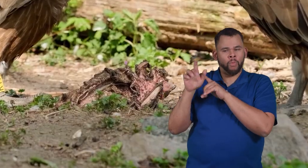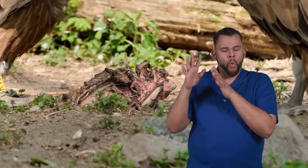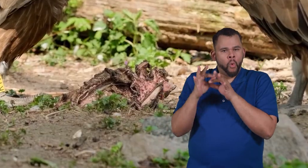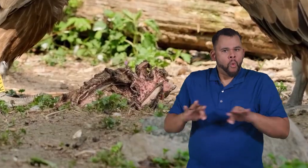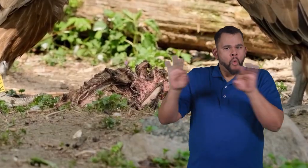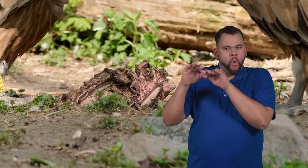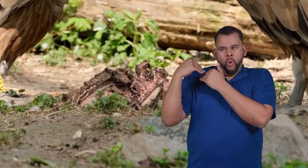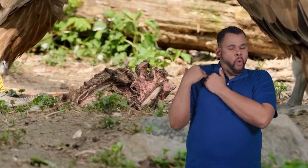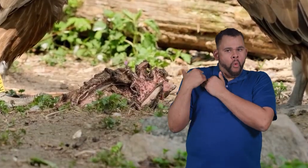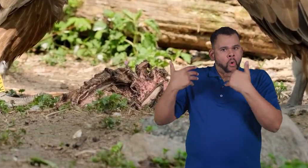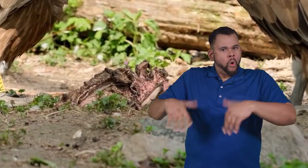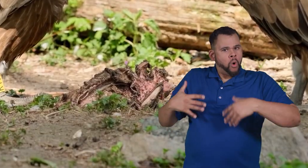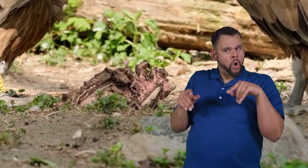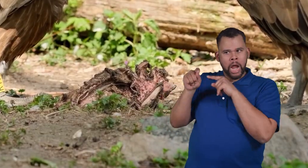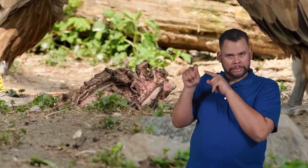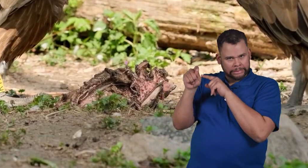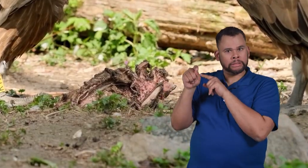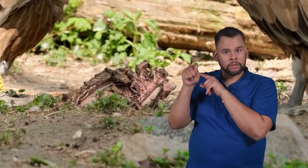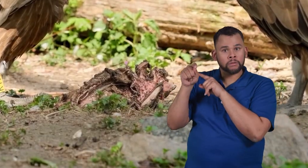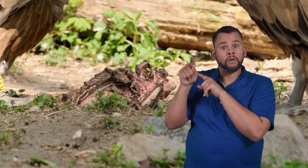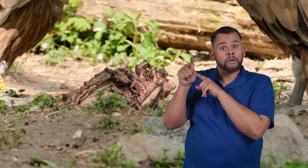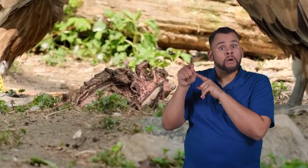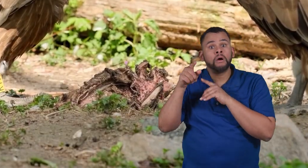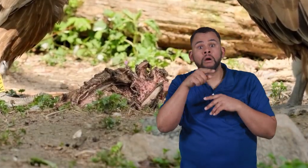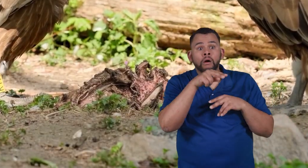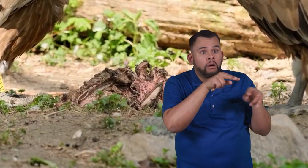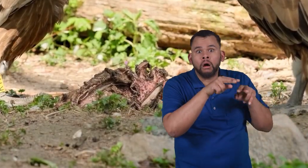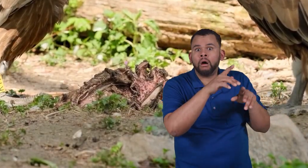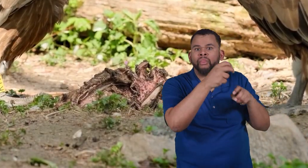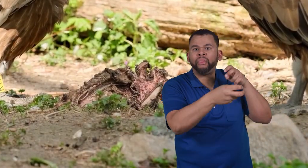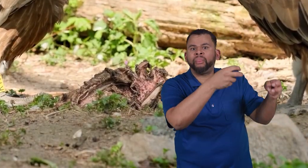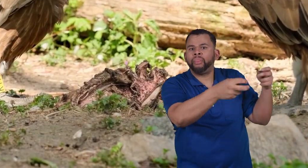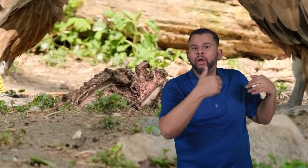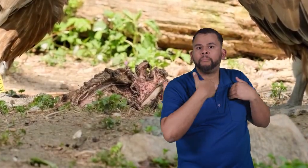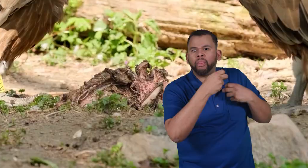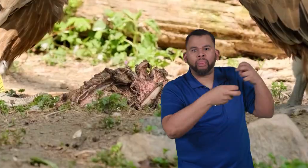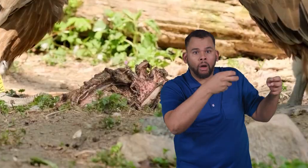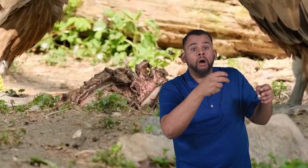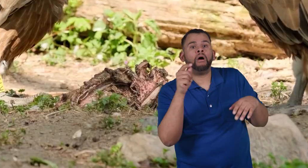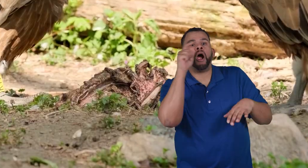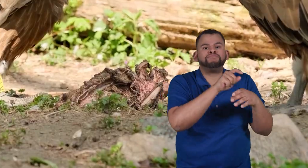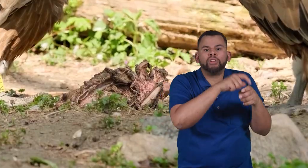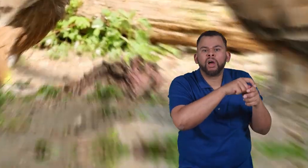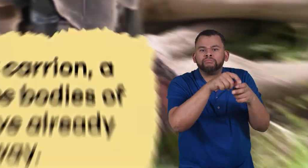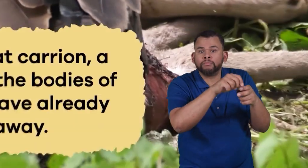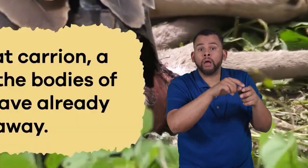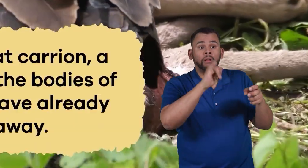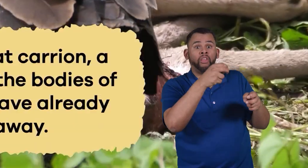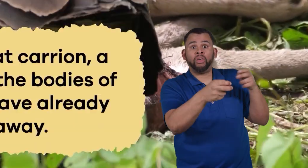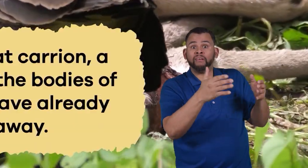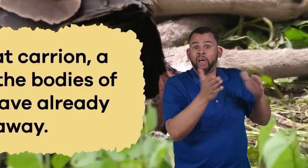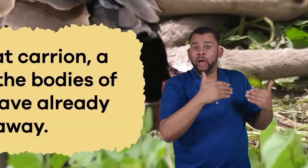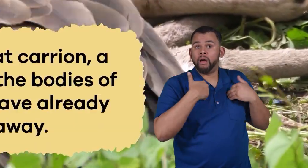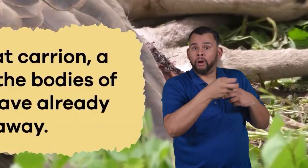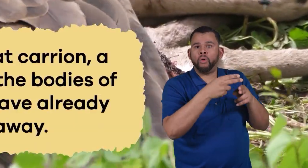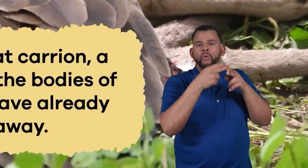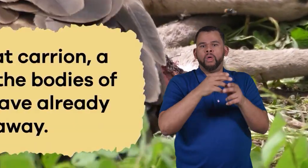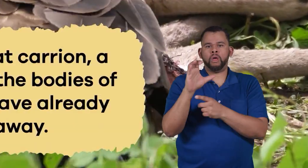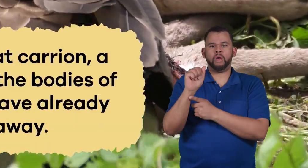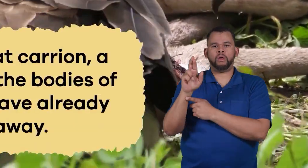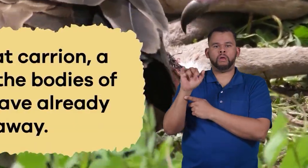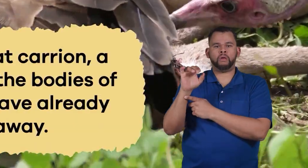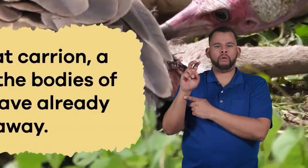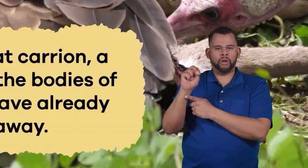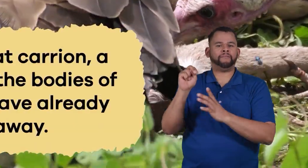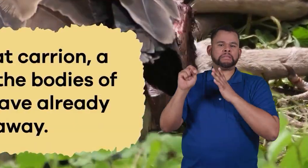vultures have the critical responsibility of taking care of the leftovers, so to speak. They mainly eat carrion,